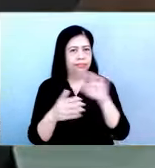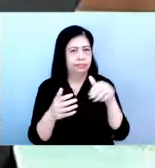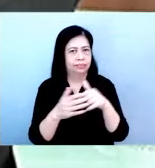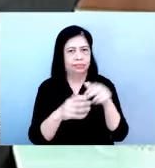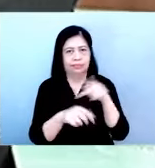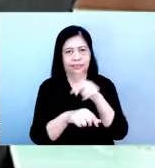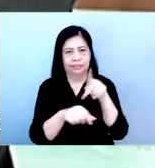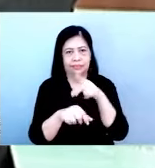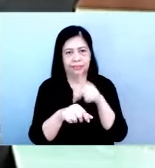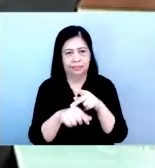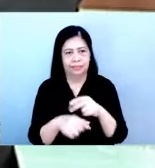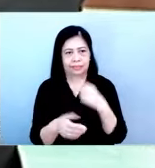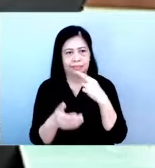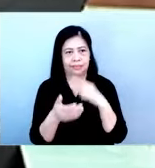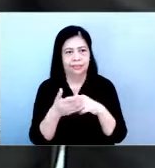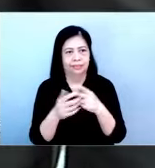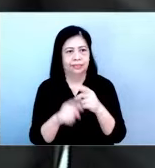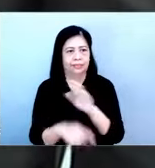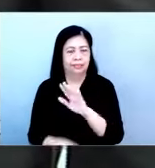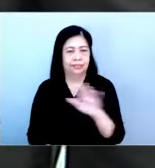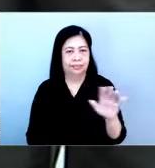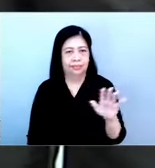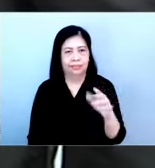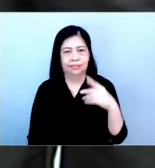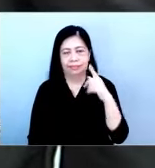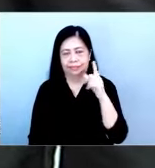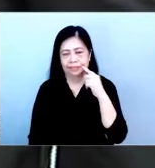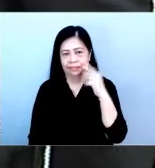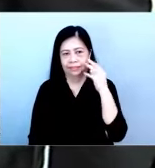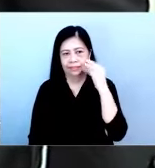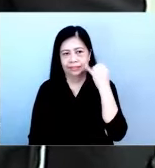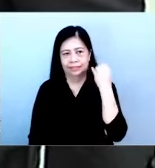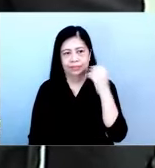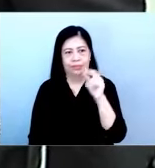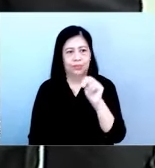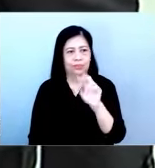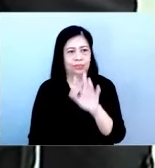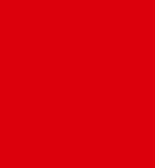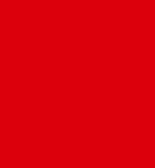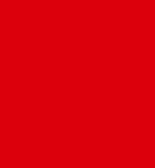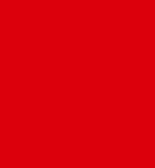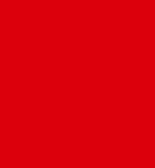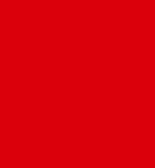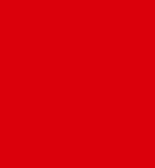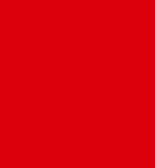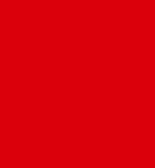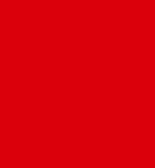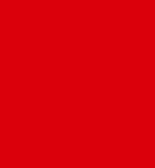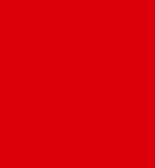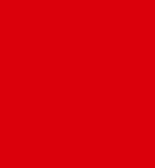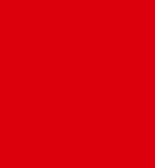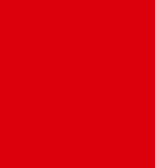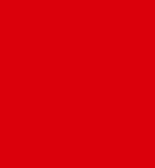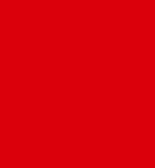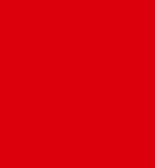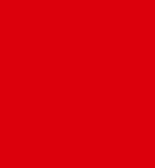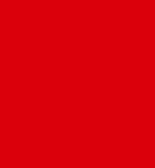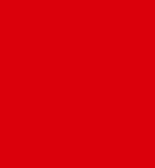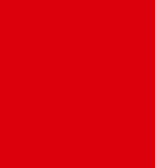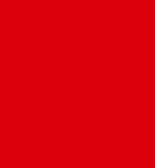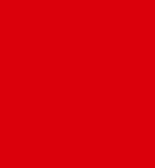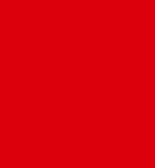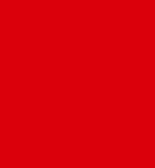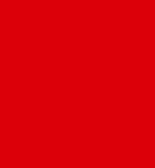nationwide. Nagbabalita mula sa Frontline, MJ Marfori, News 5. Mga kapatid, Jess De Los Santos po,